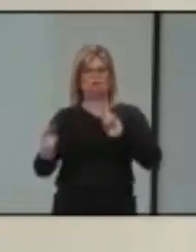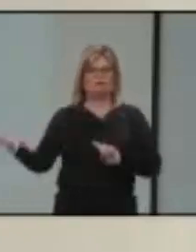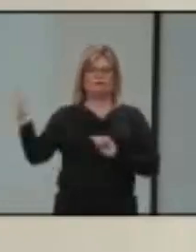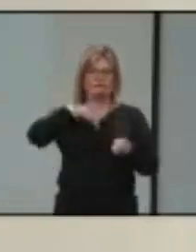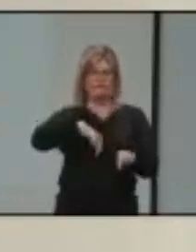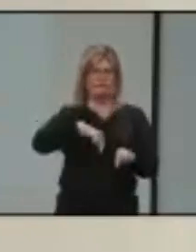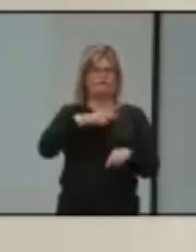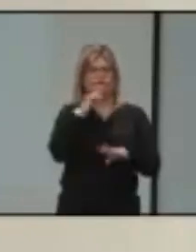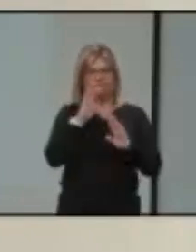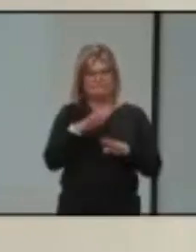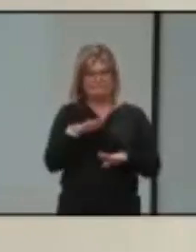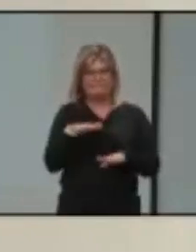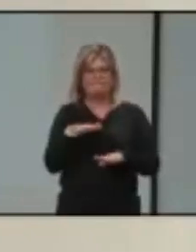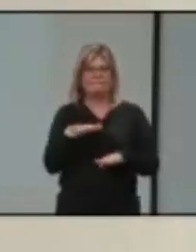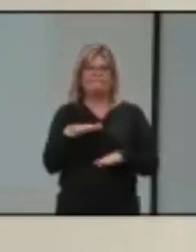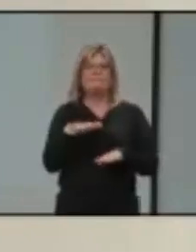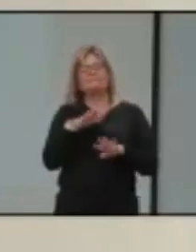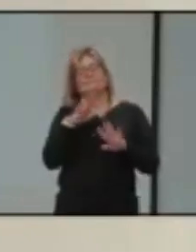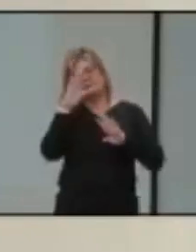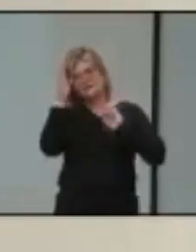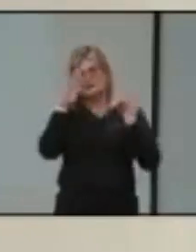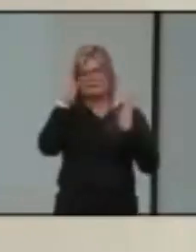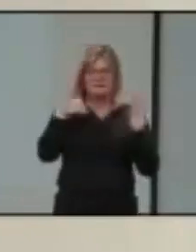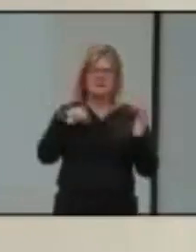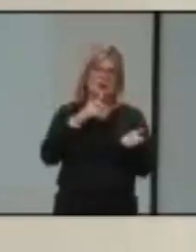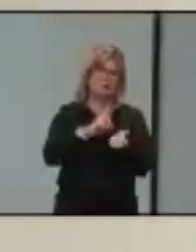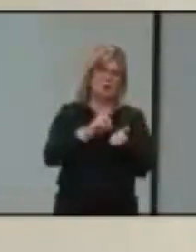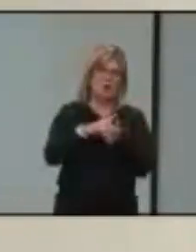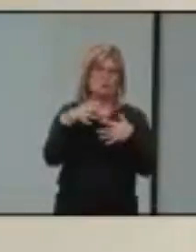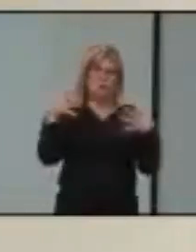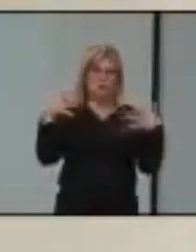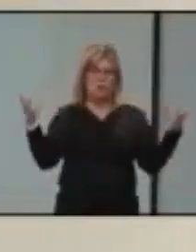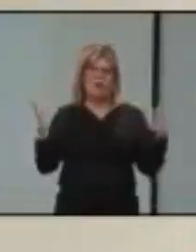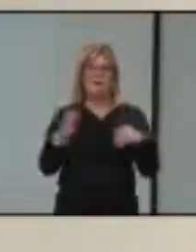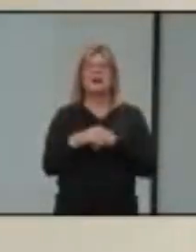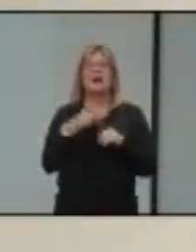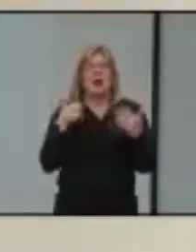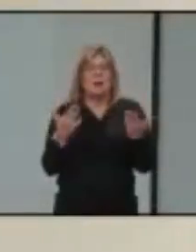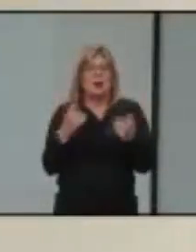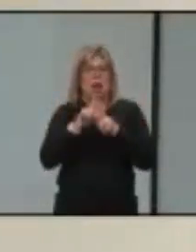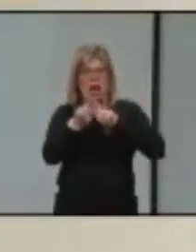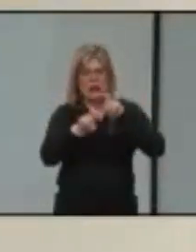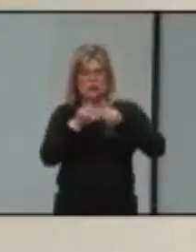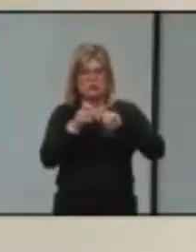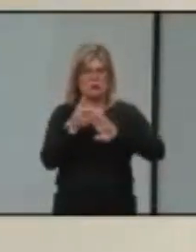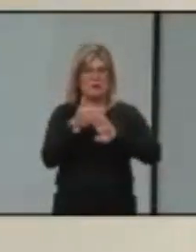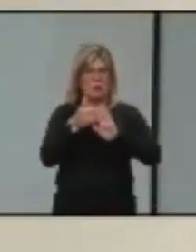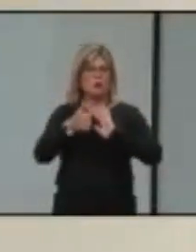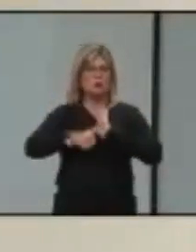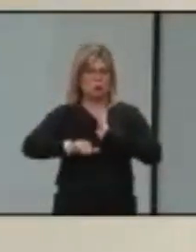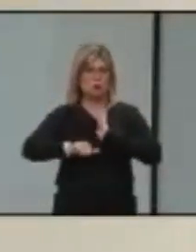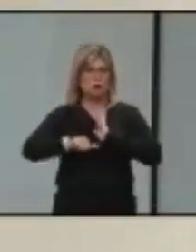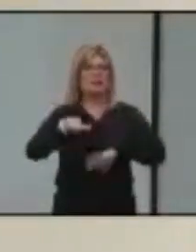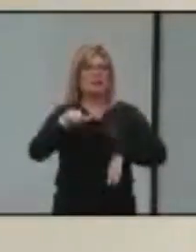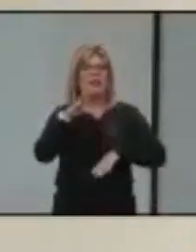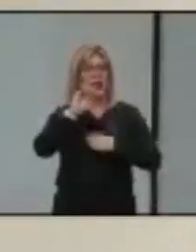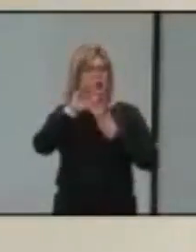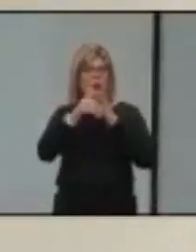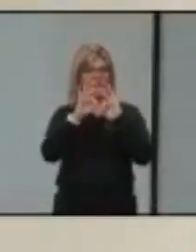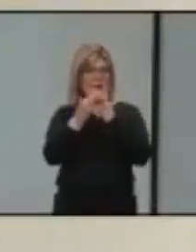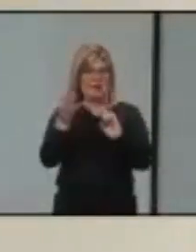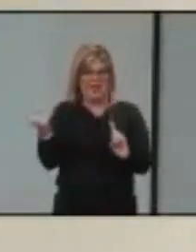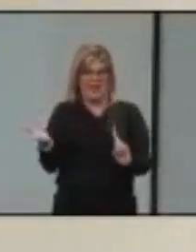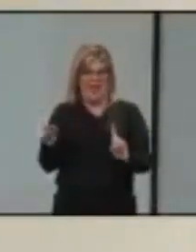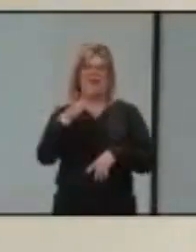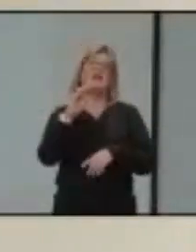and says, hey, I'm Dr. So-and-so, I'm here to ask you some questions, you know. And his whole family's